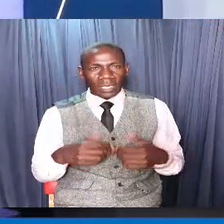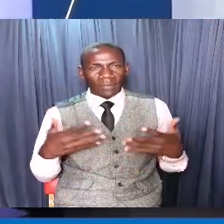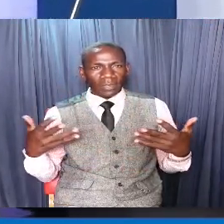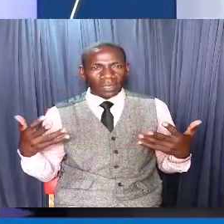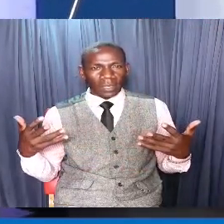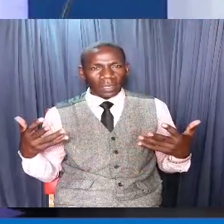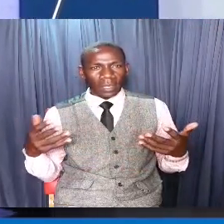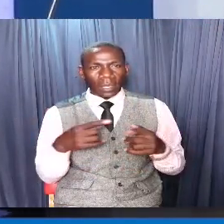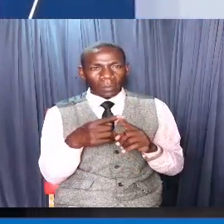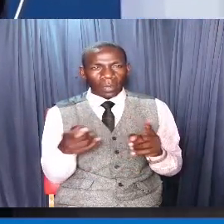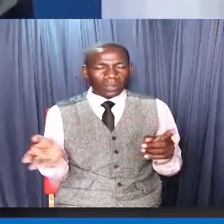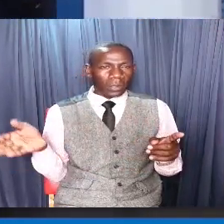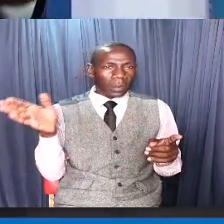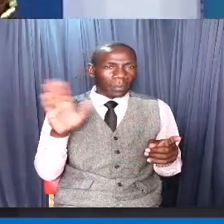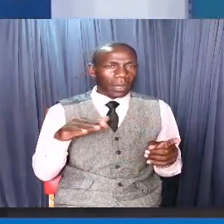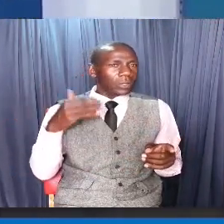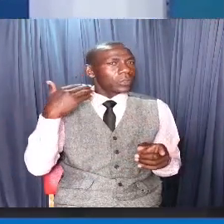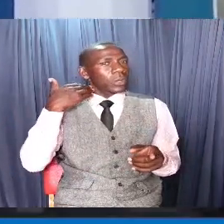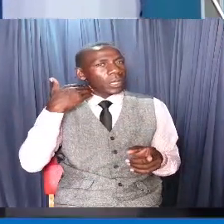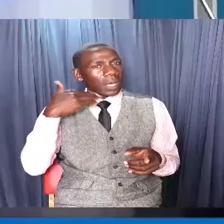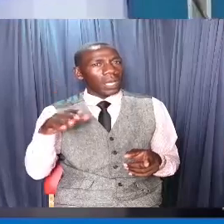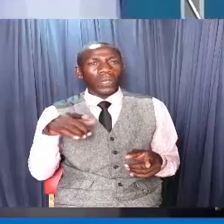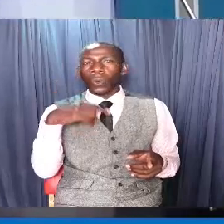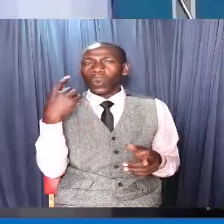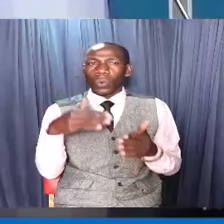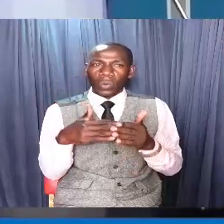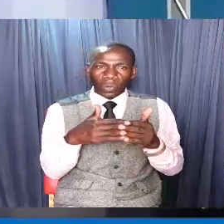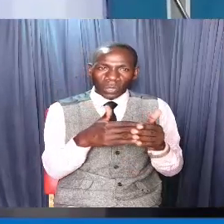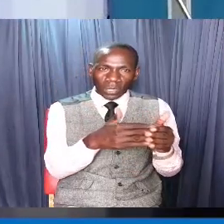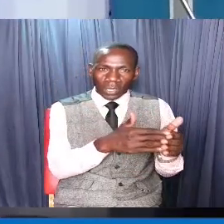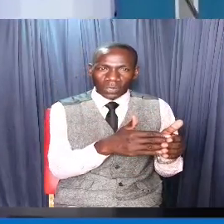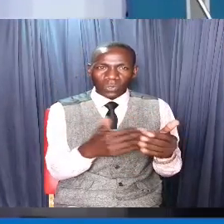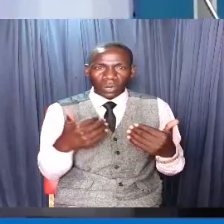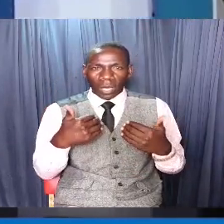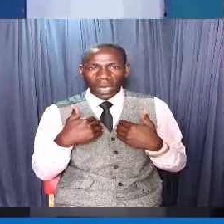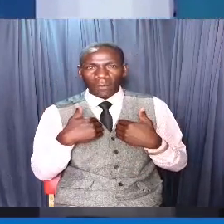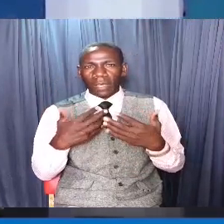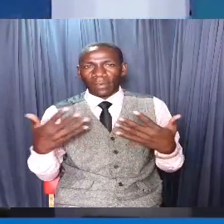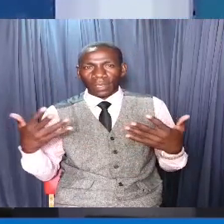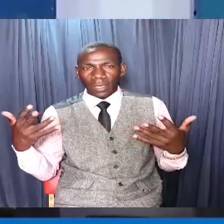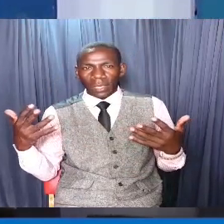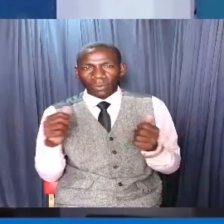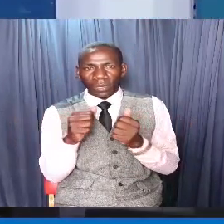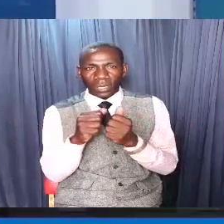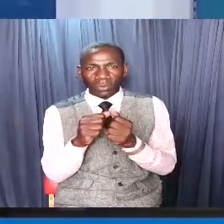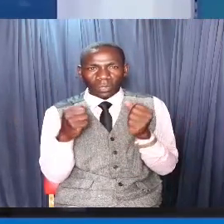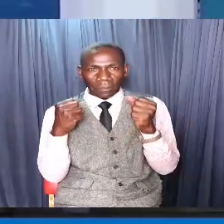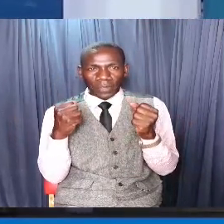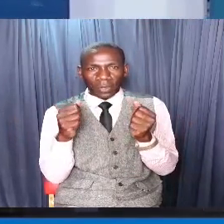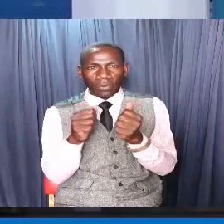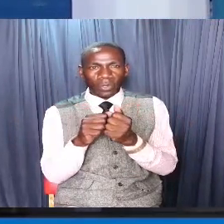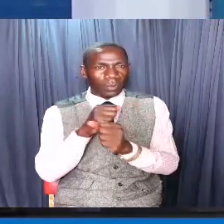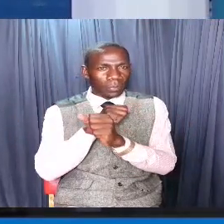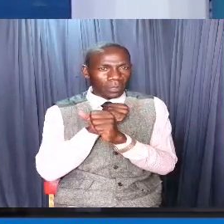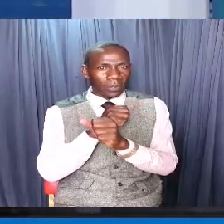And blessed all. Lakini urudi uchukie. But you go back kuongoza hata ukafanikiwa. Those who led pamoja na nguvu zako. Together with the